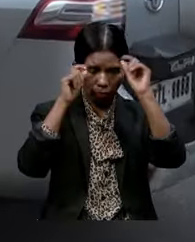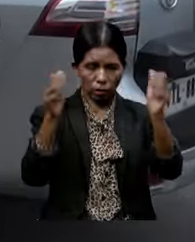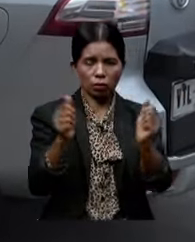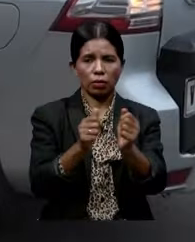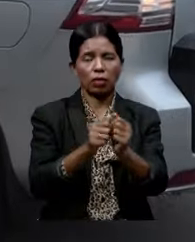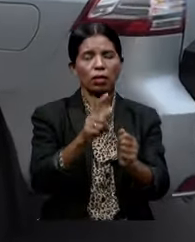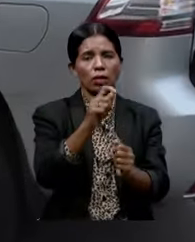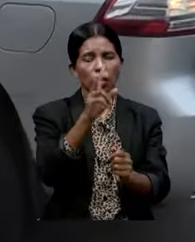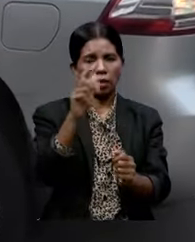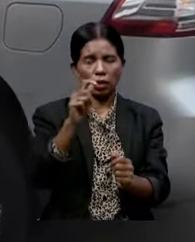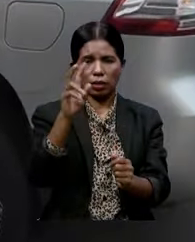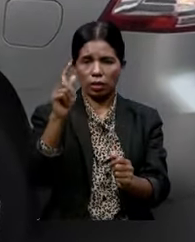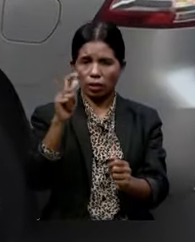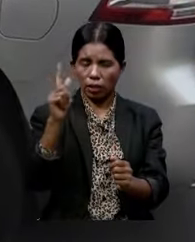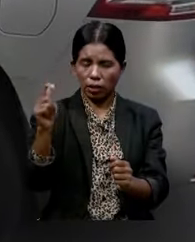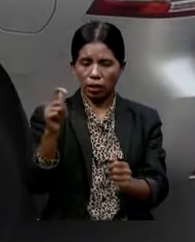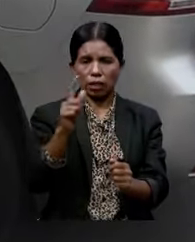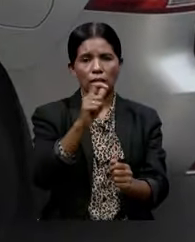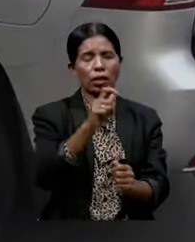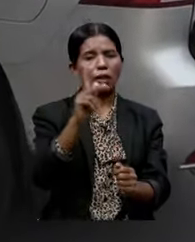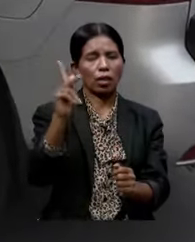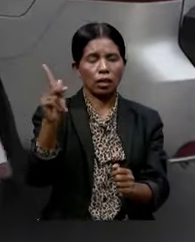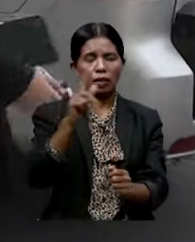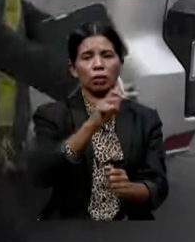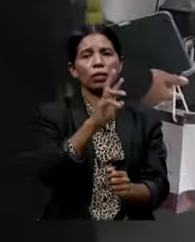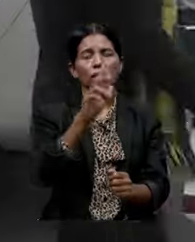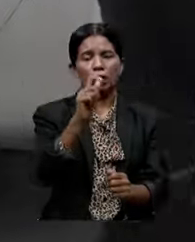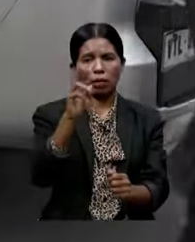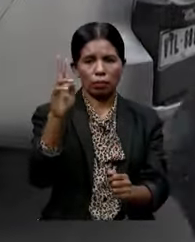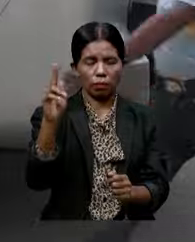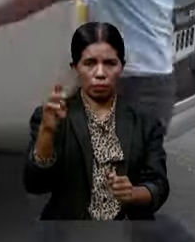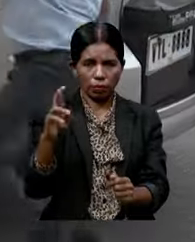Timor Telkom, Telemor no Telkomsel. Maritu da Costa, Santina de Jesus, GMN.